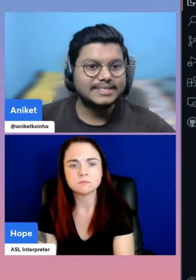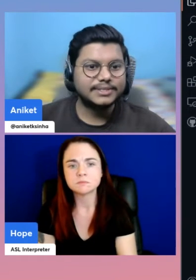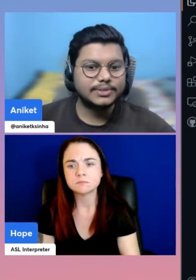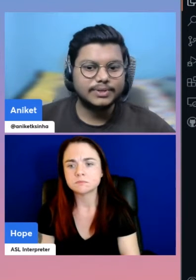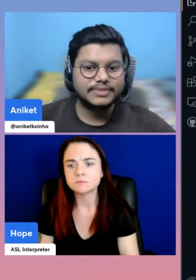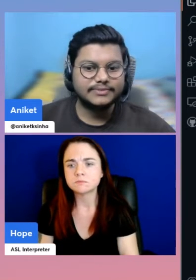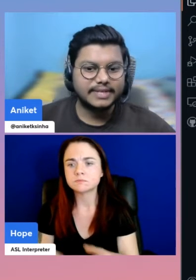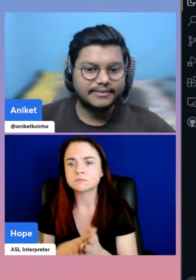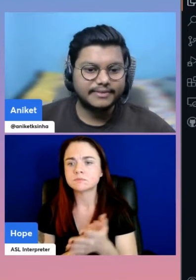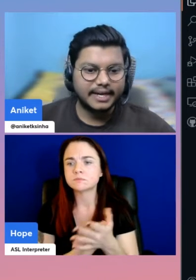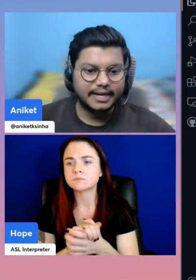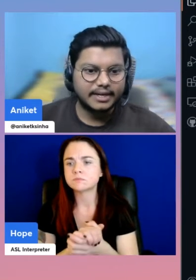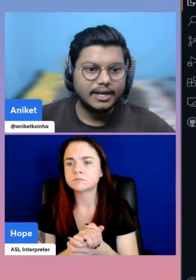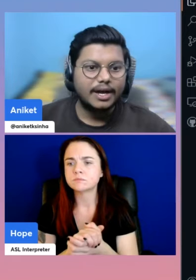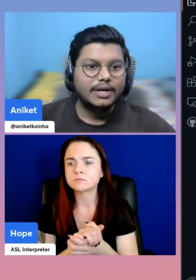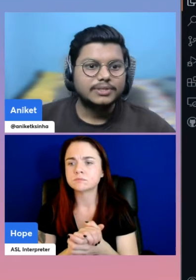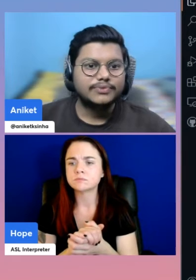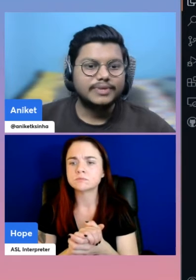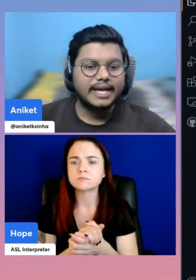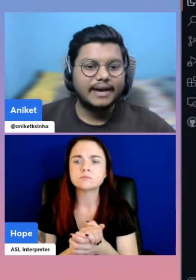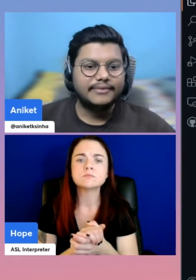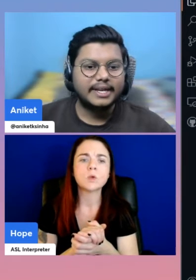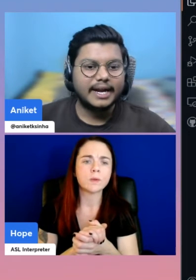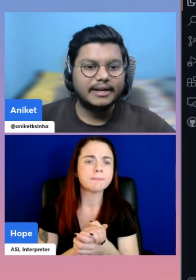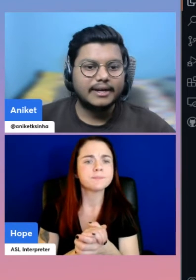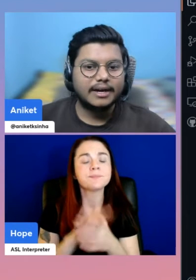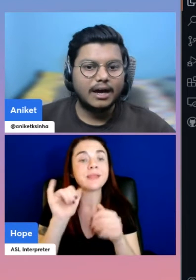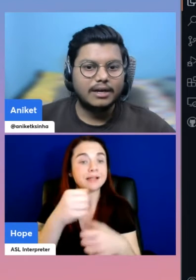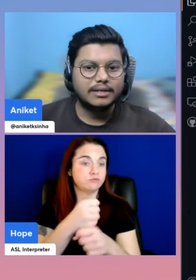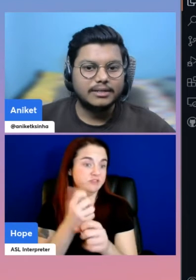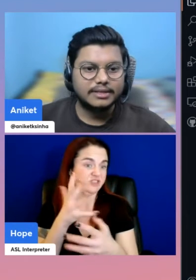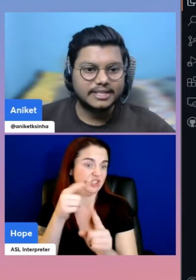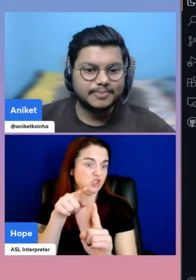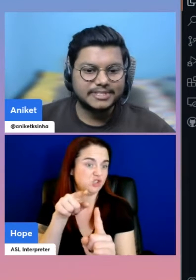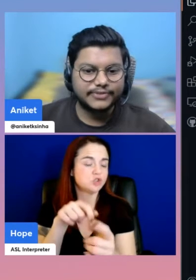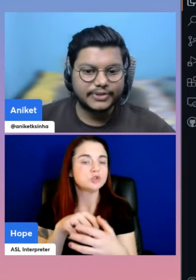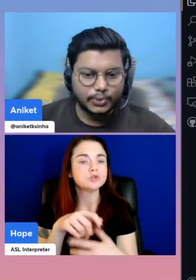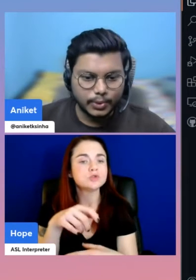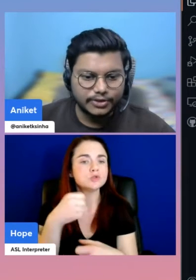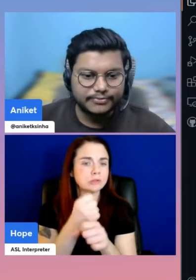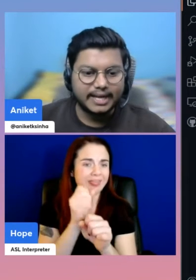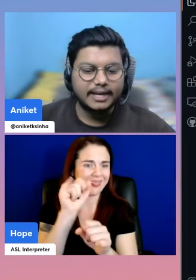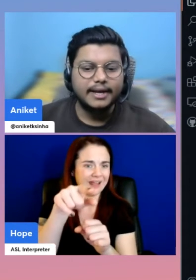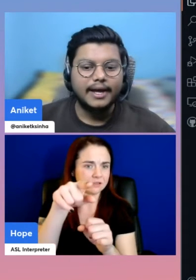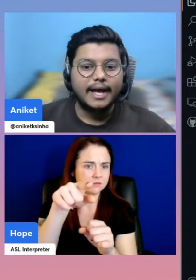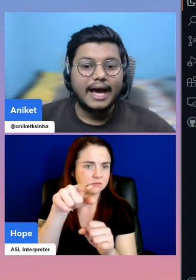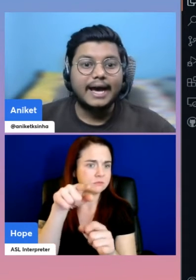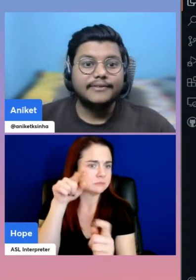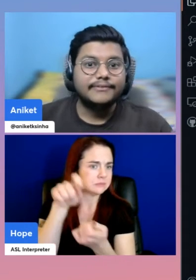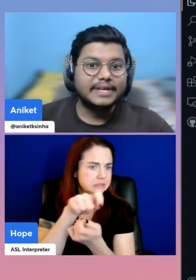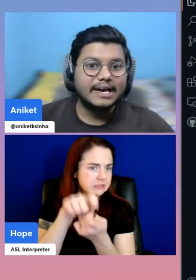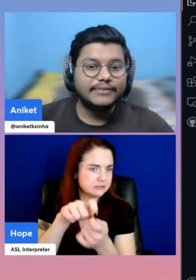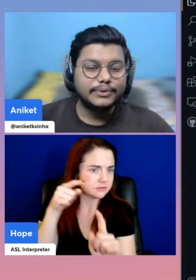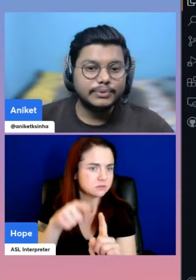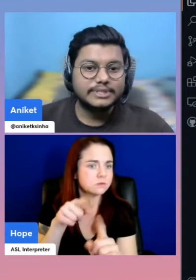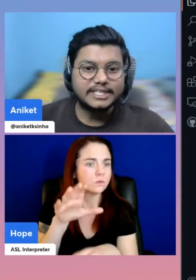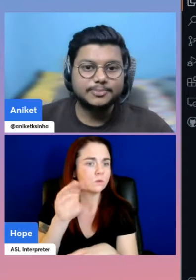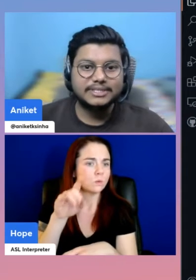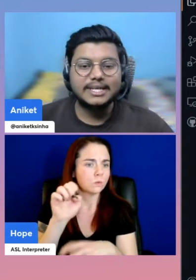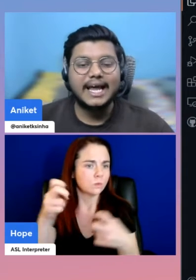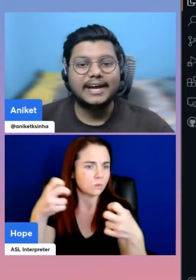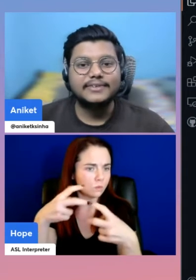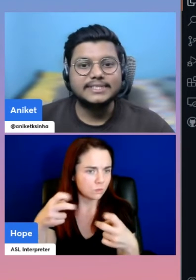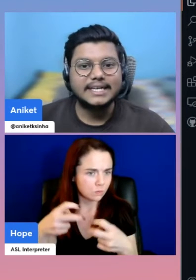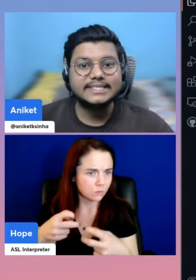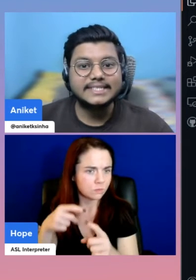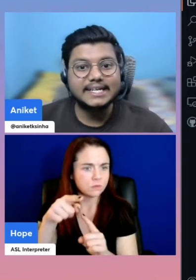So this is the code which we have created. So we have created this specific code file, and we have used a